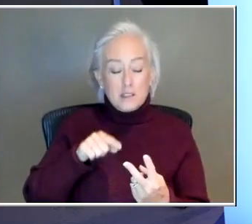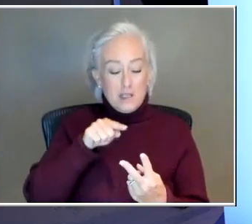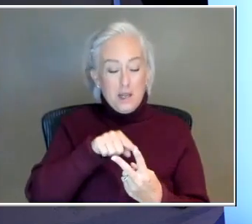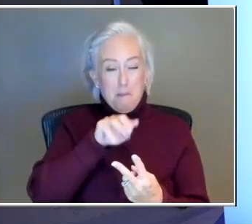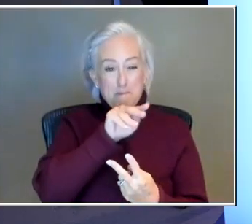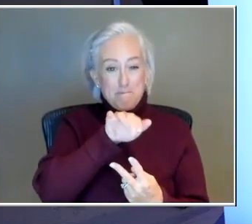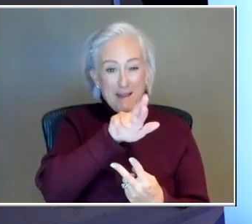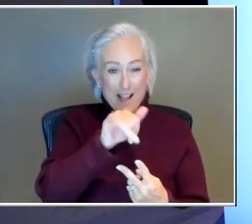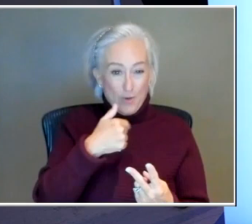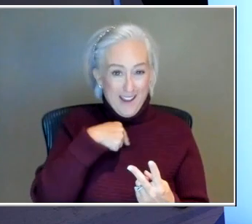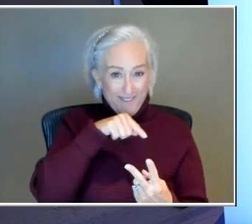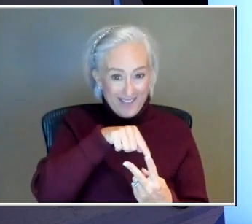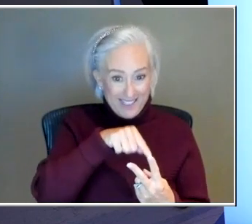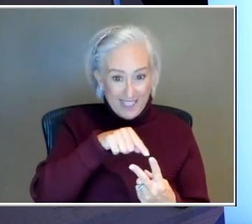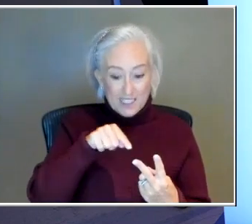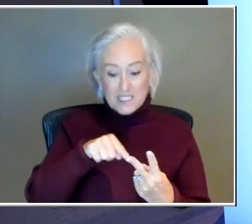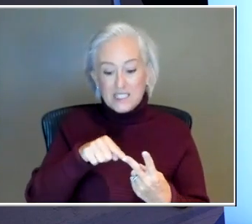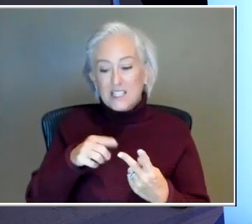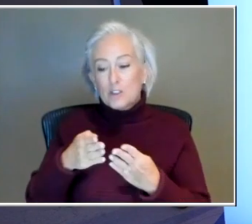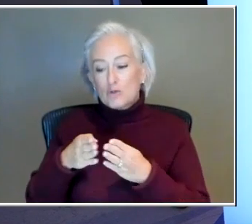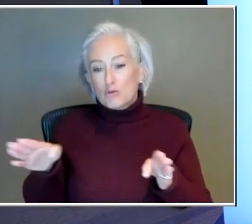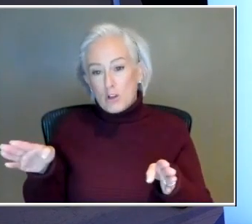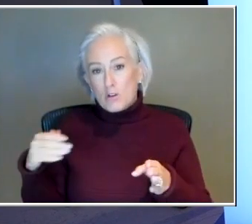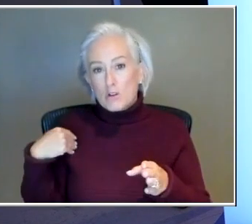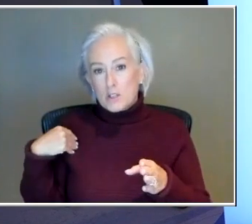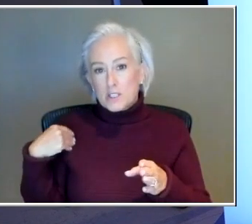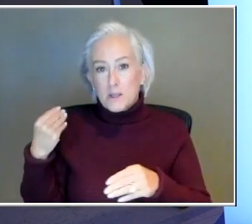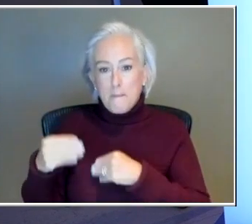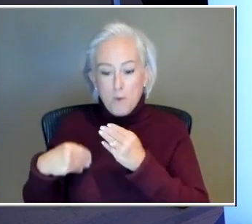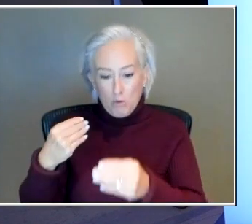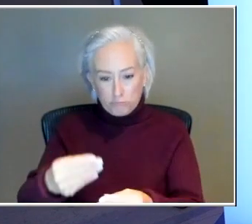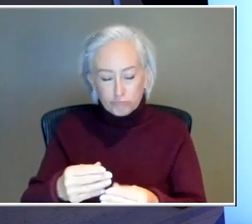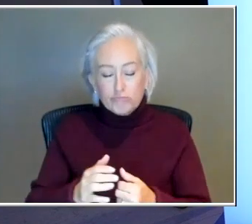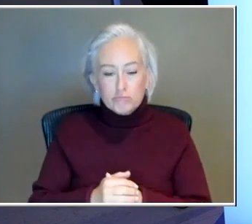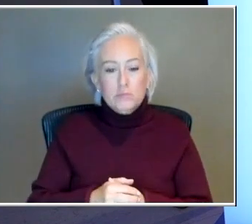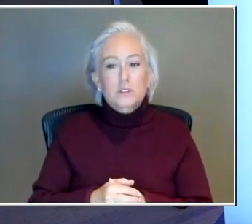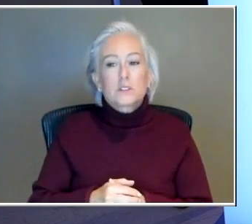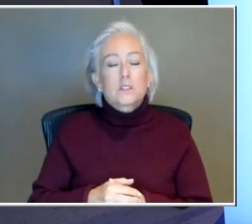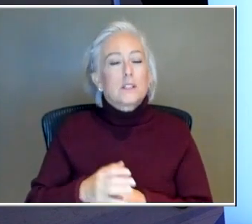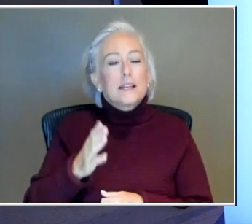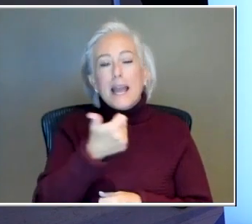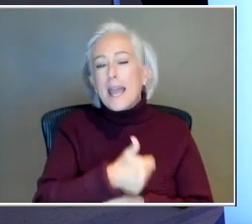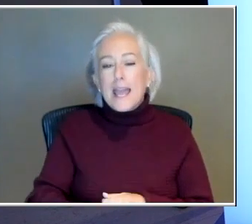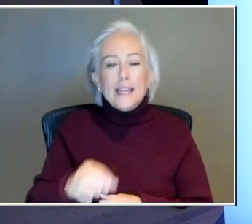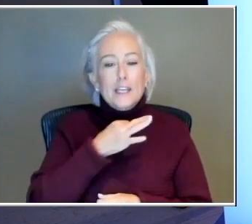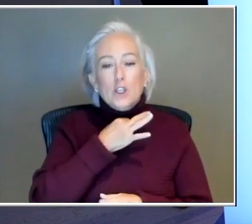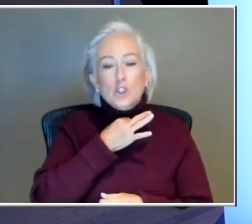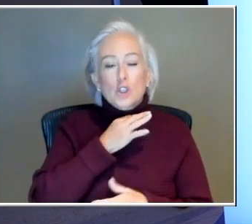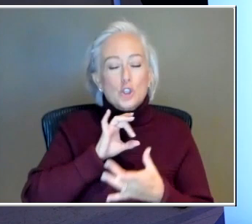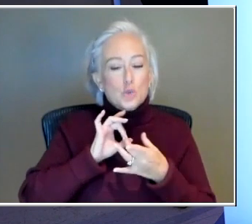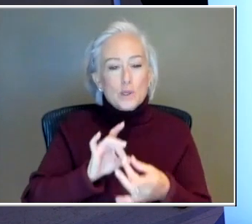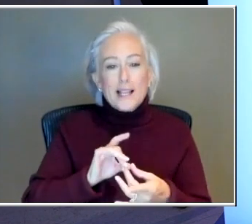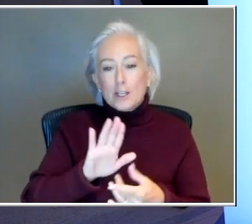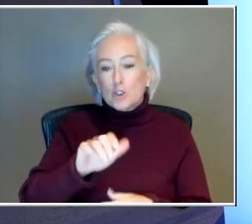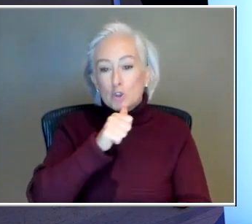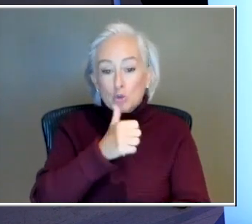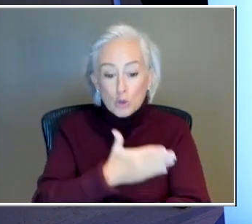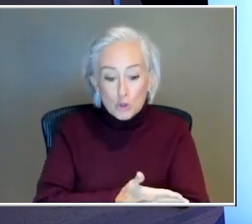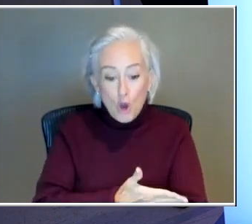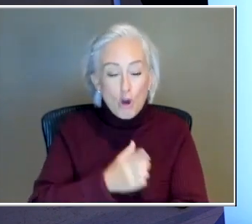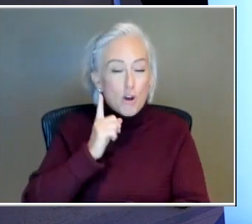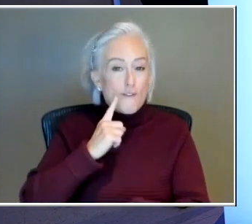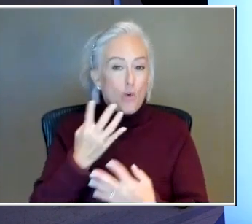So anything that she needs to be concerned about with Natalia as she gets older? Is there any type of screening, or is that still in